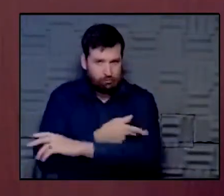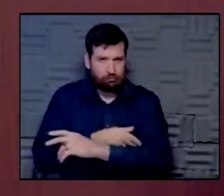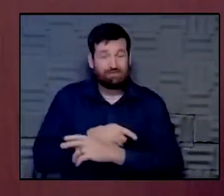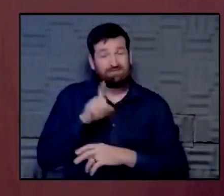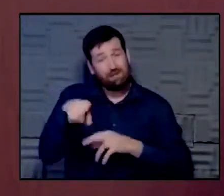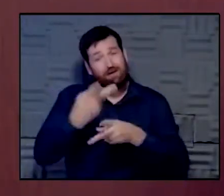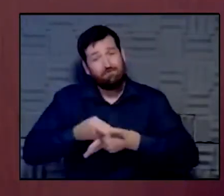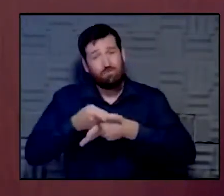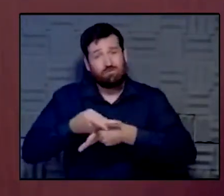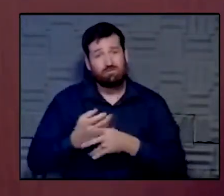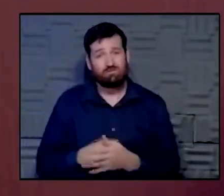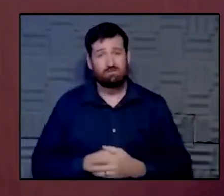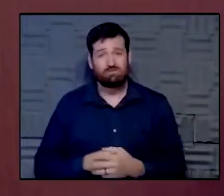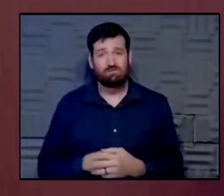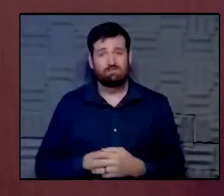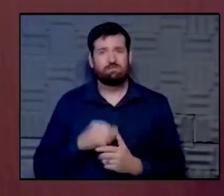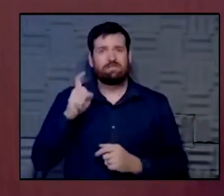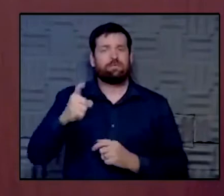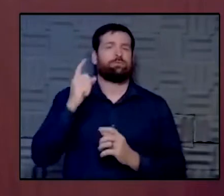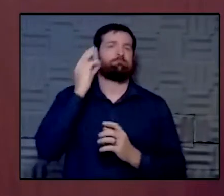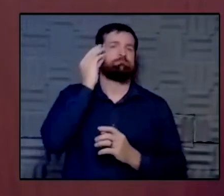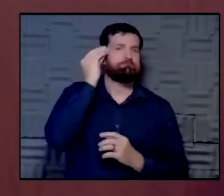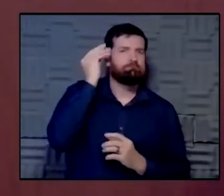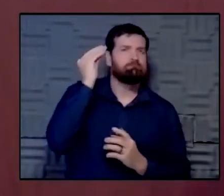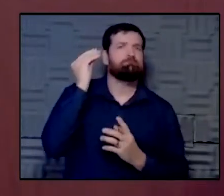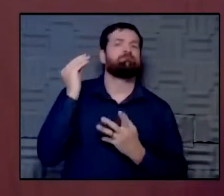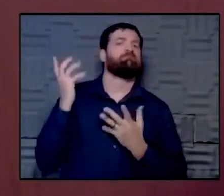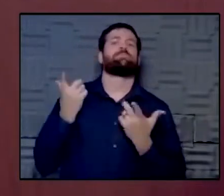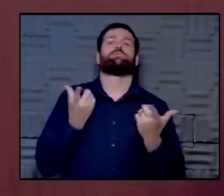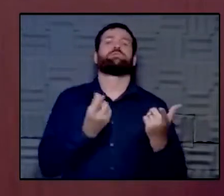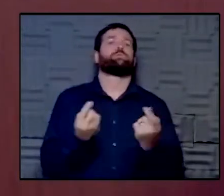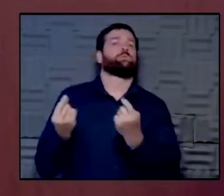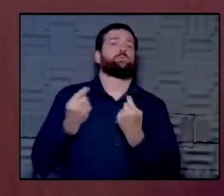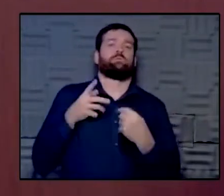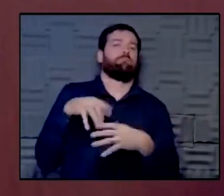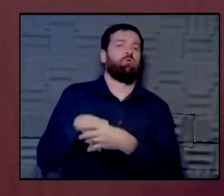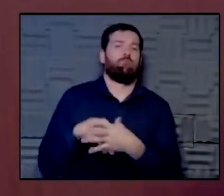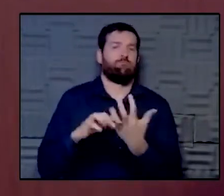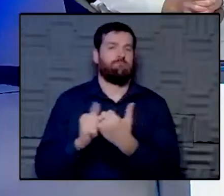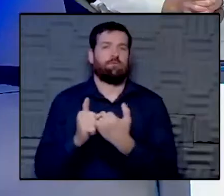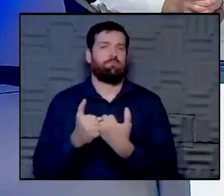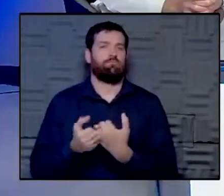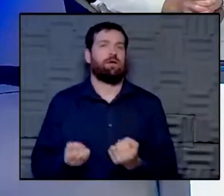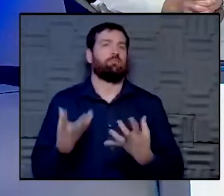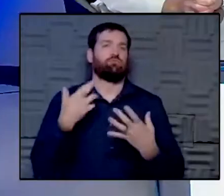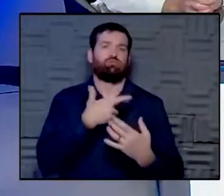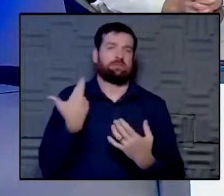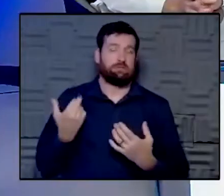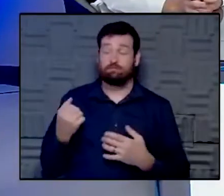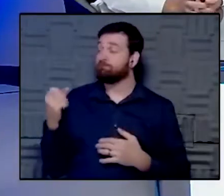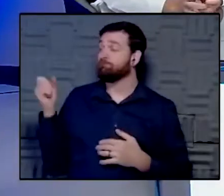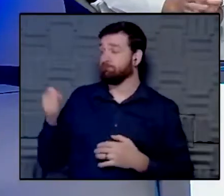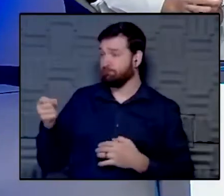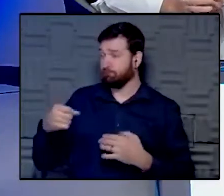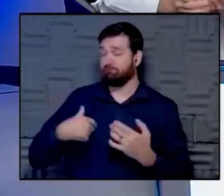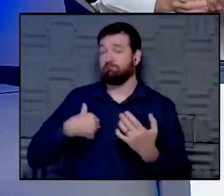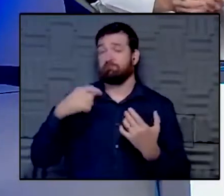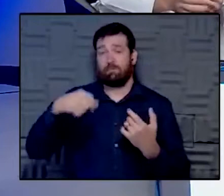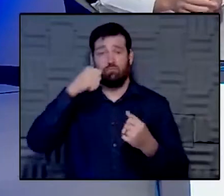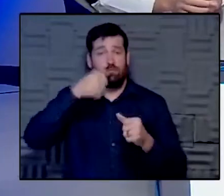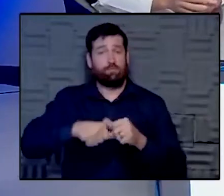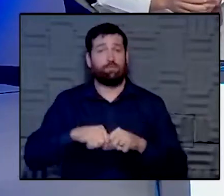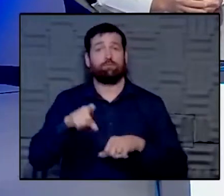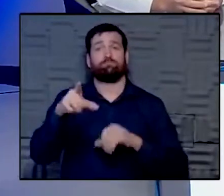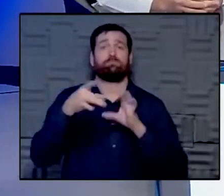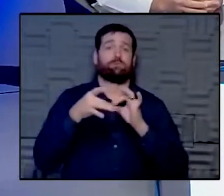need to be careful and really be thoughtful about what activities you're involving yourself with. Yeah, we have to remember, just